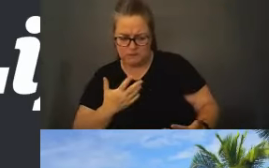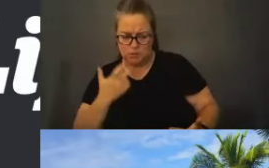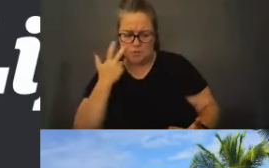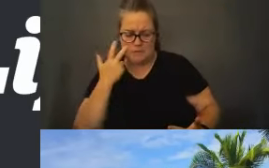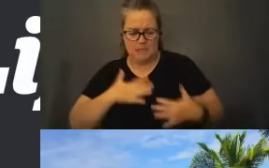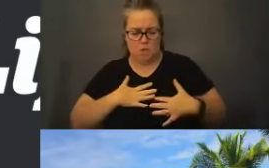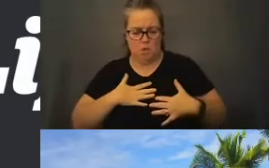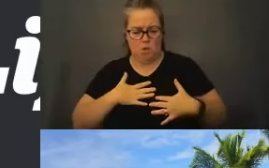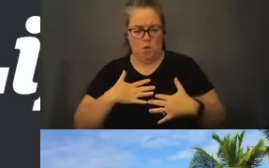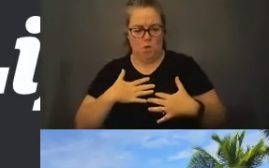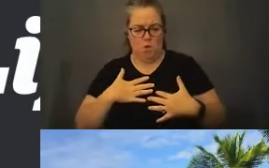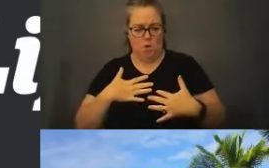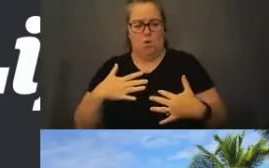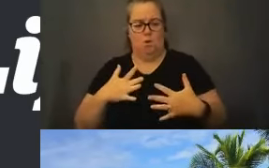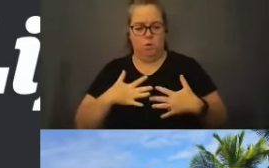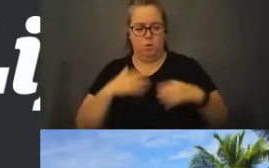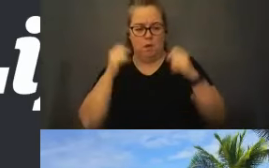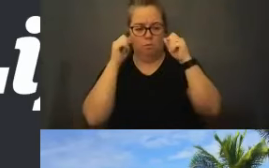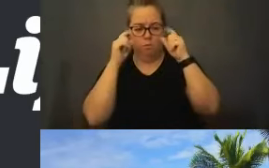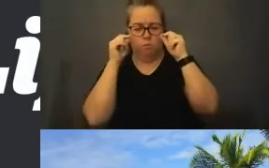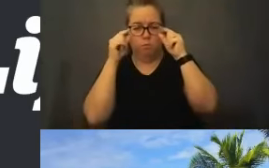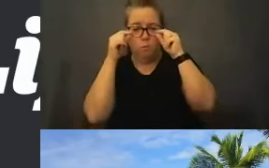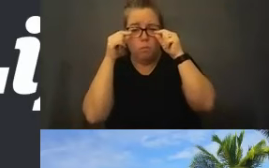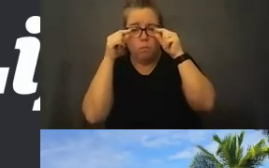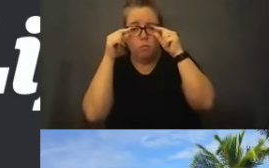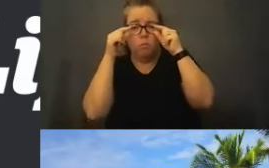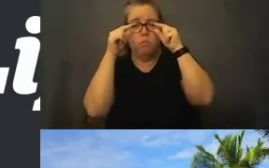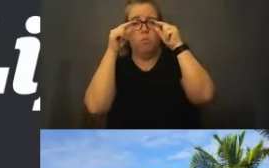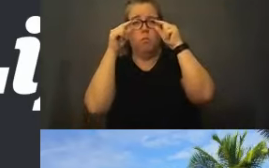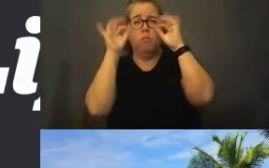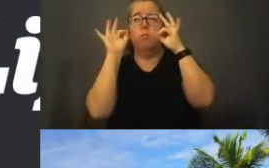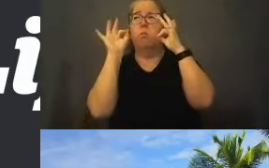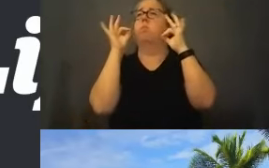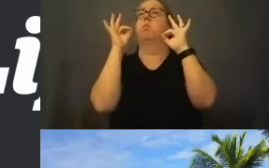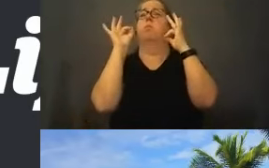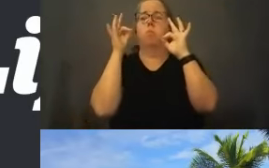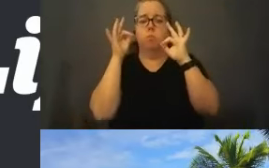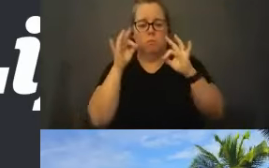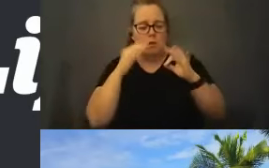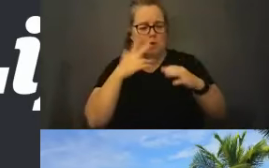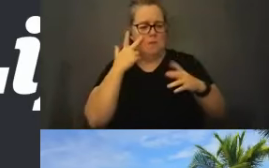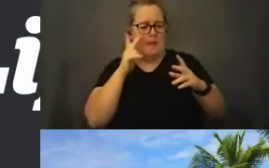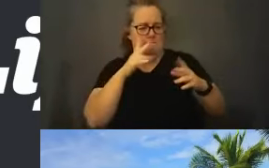of the body? Are the eyes opening? Do you see that breathing where they look like they're sleeping?